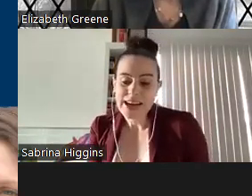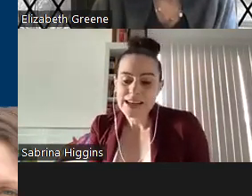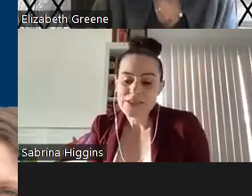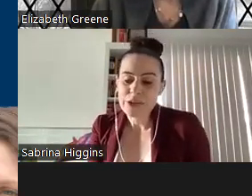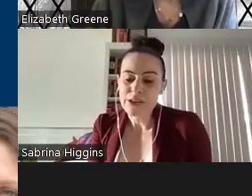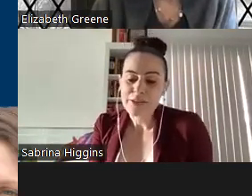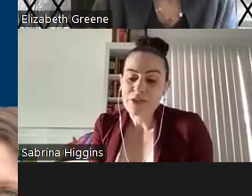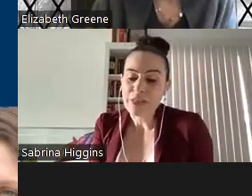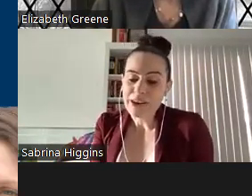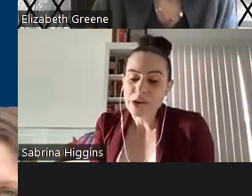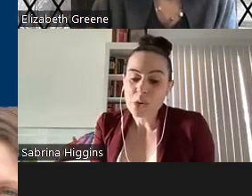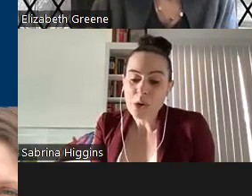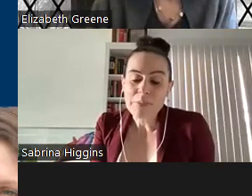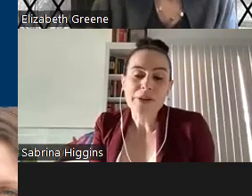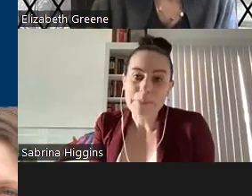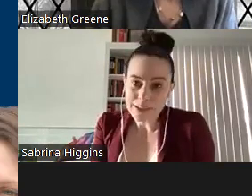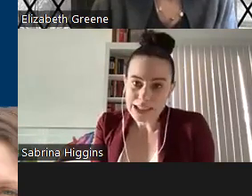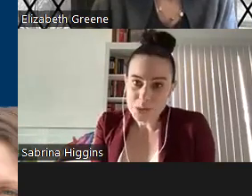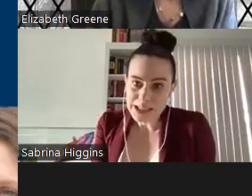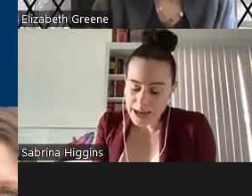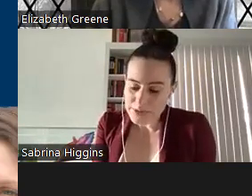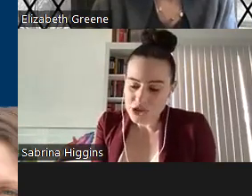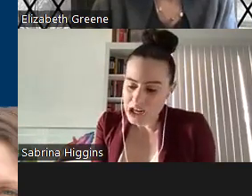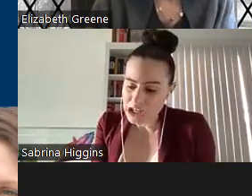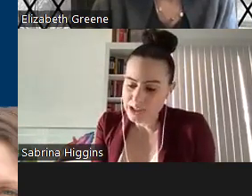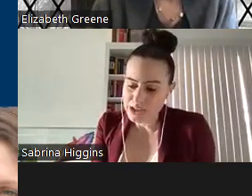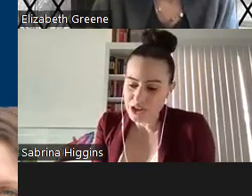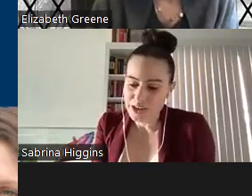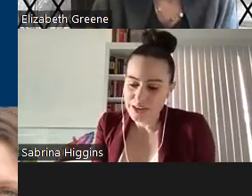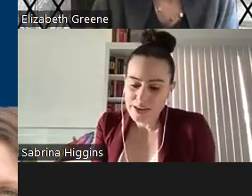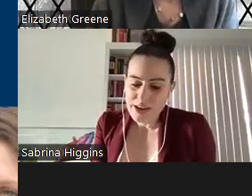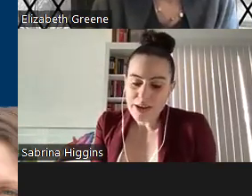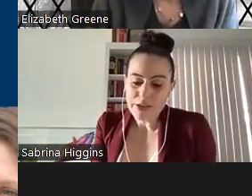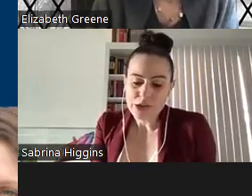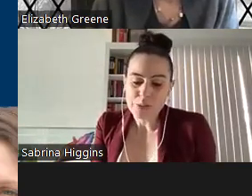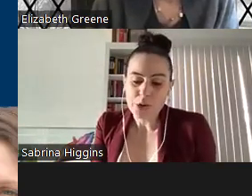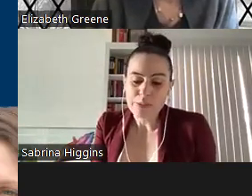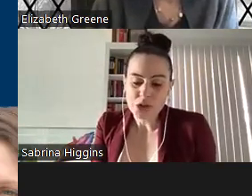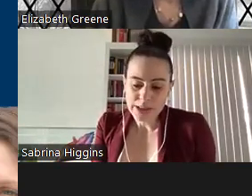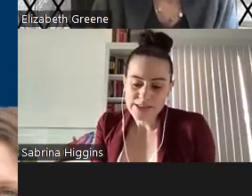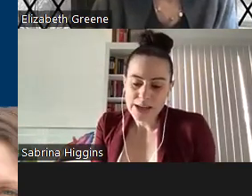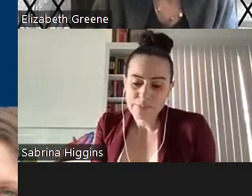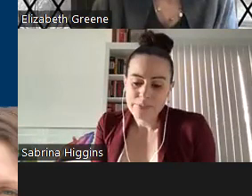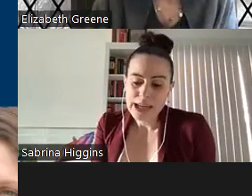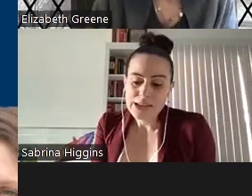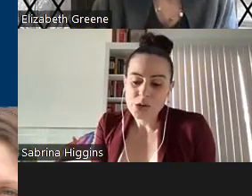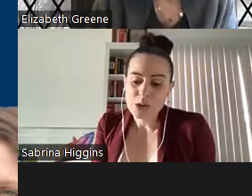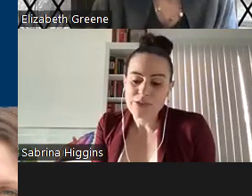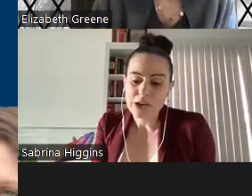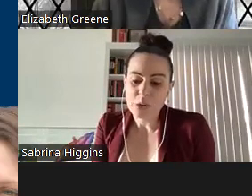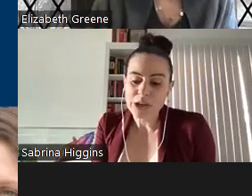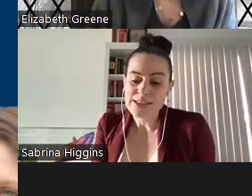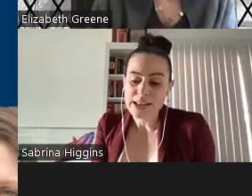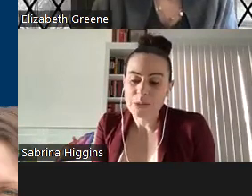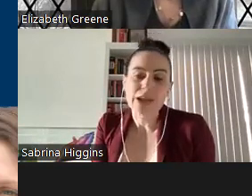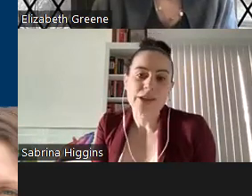our societies for their incredible ability to adapt to the changing nature of the lecture program during this time, and to create a